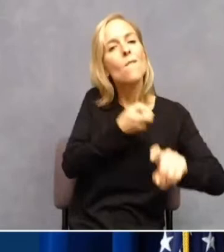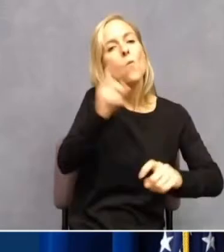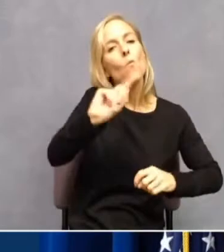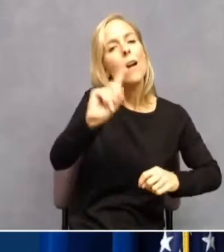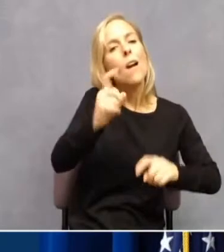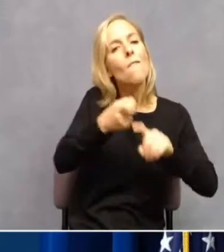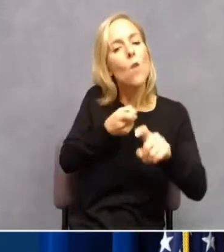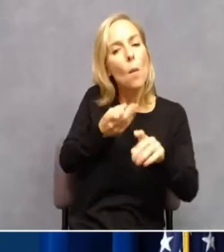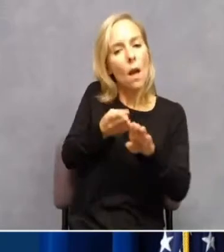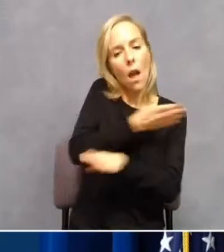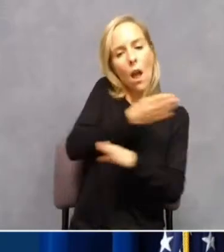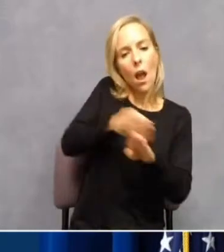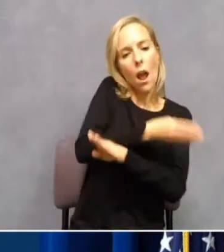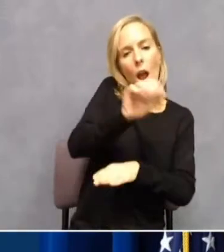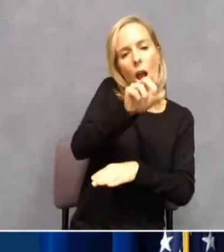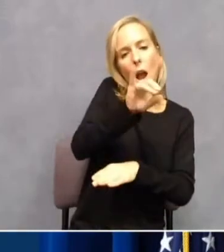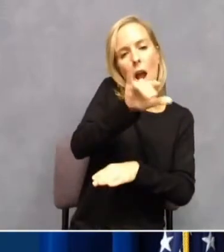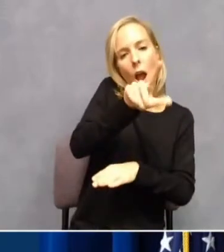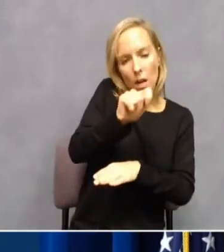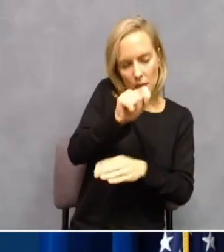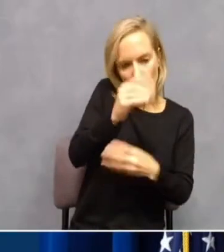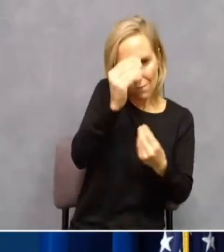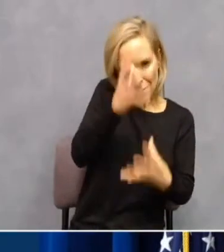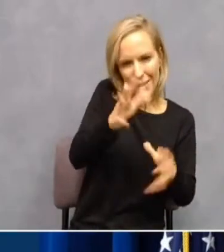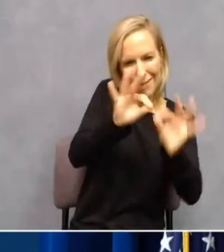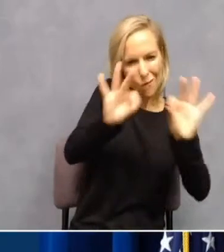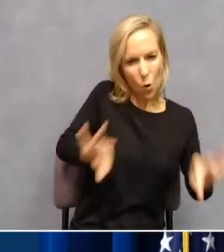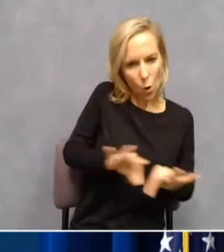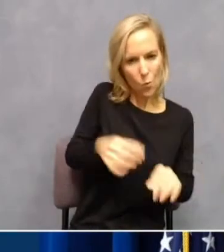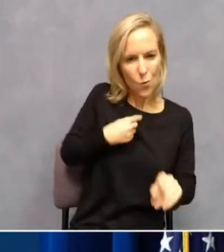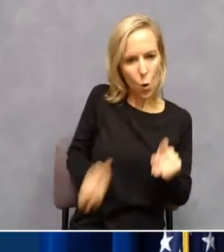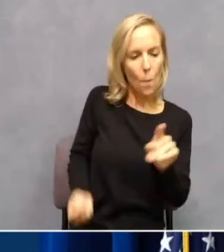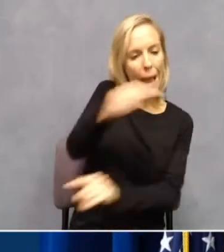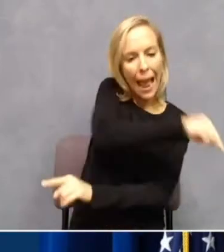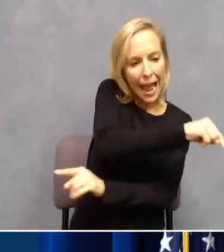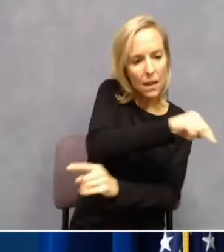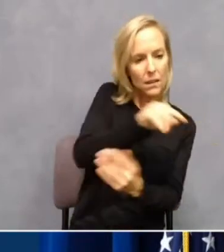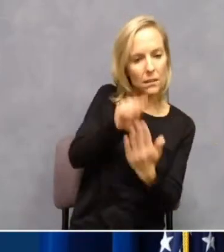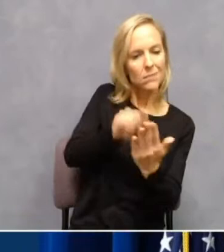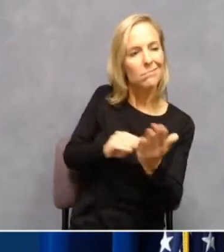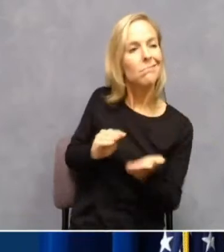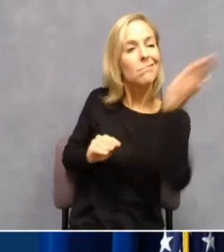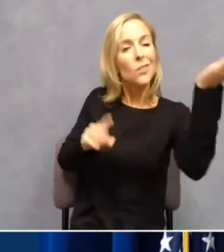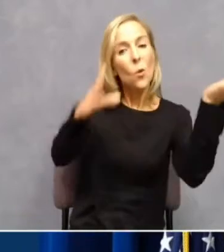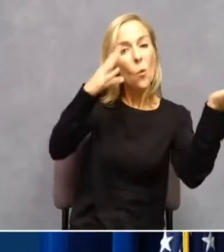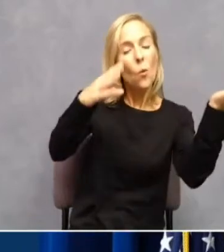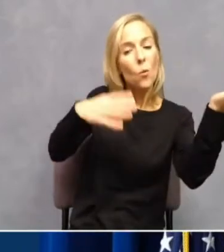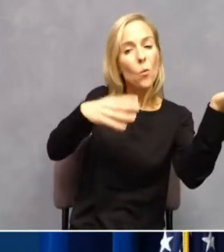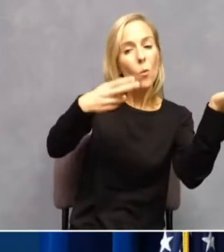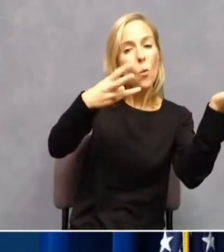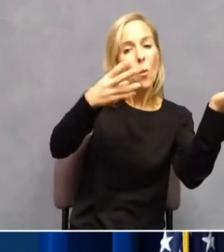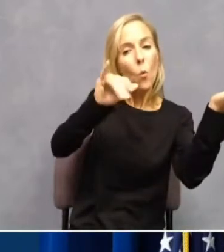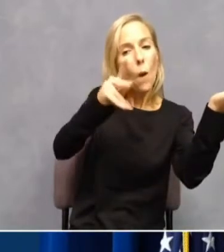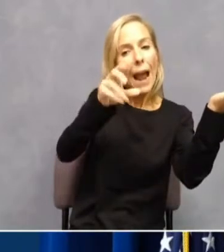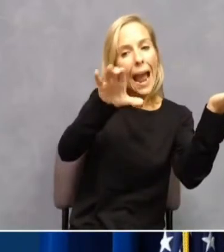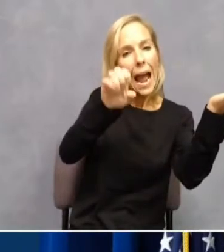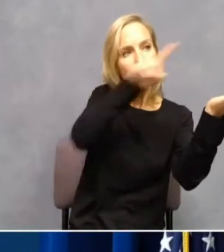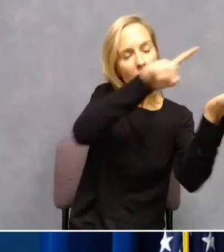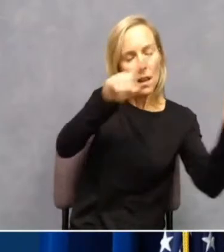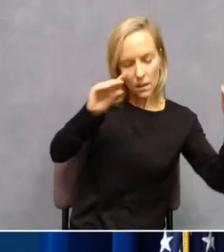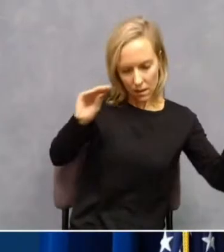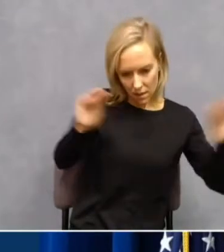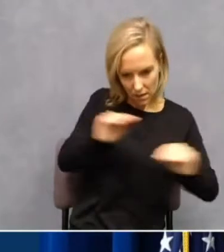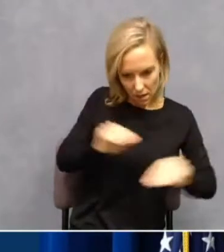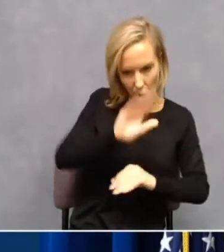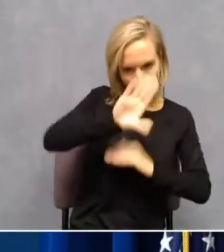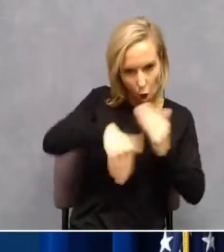pre-audited forms where we go back and ensure the numbers are as accurate as they can be. But